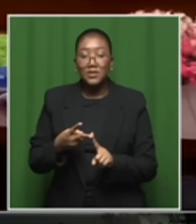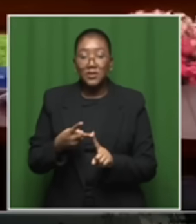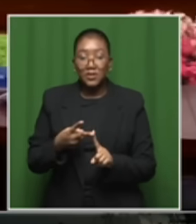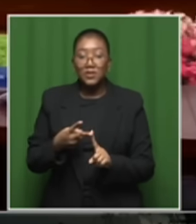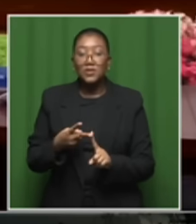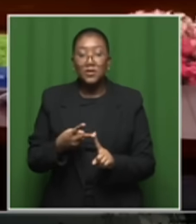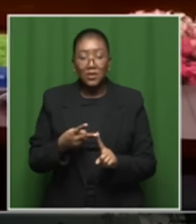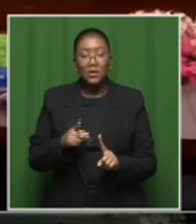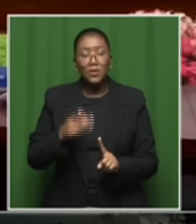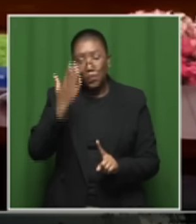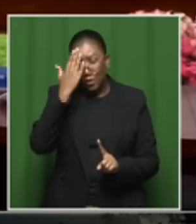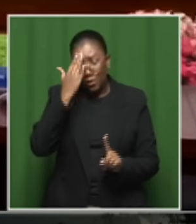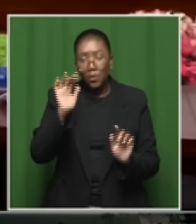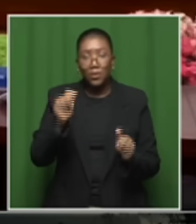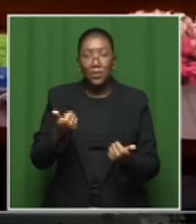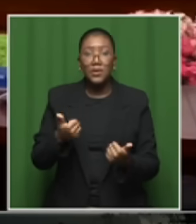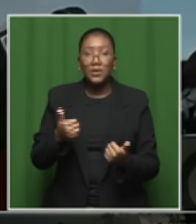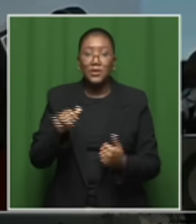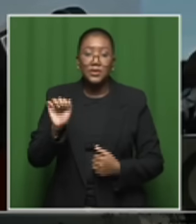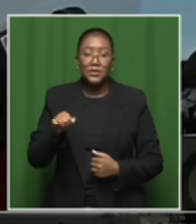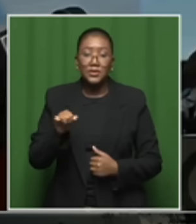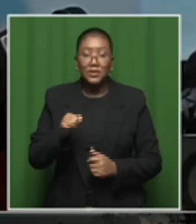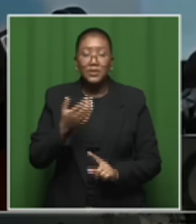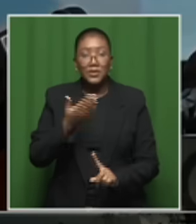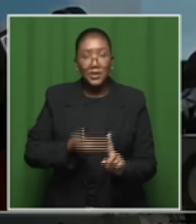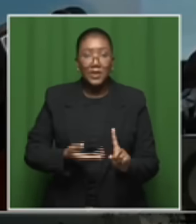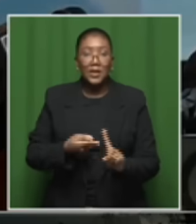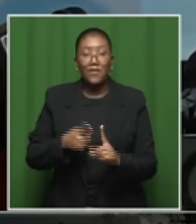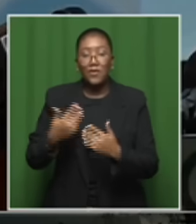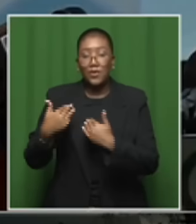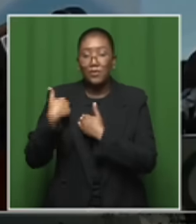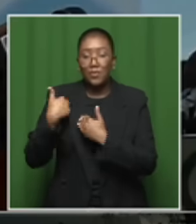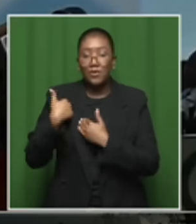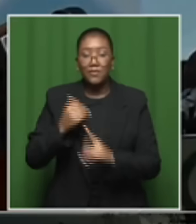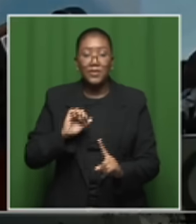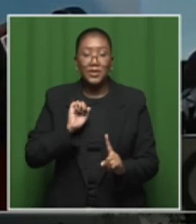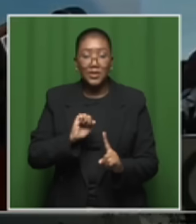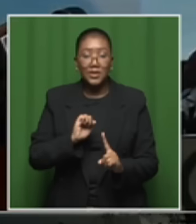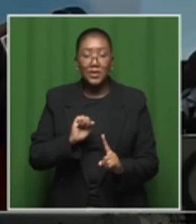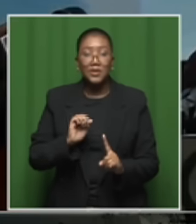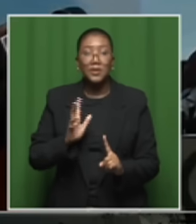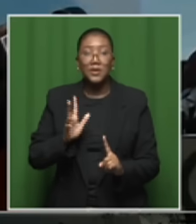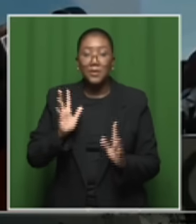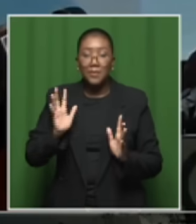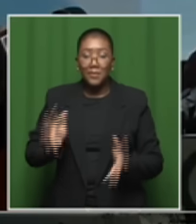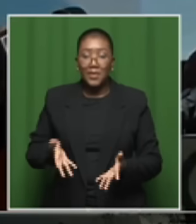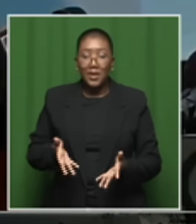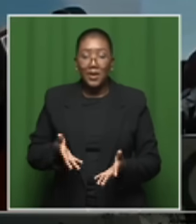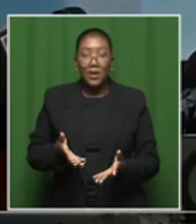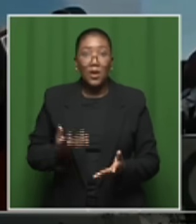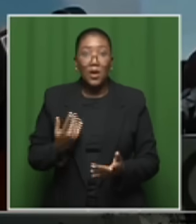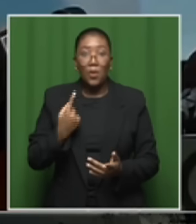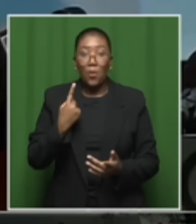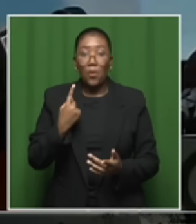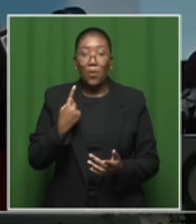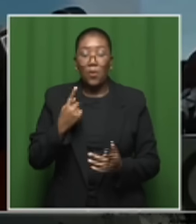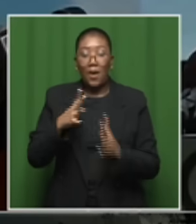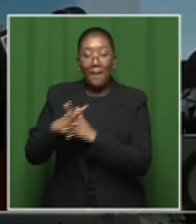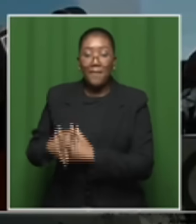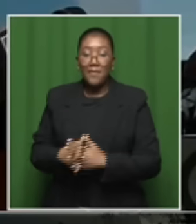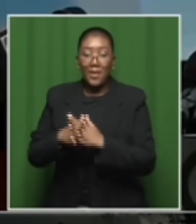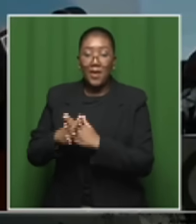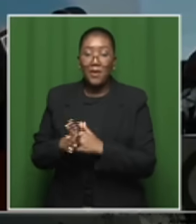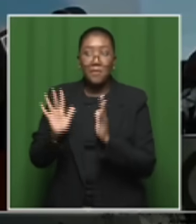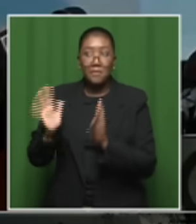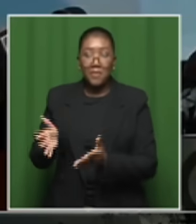also aware of the fact that his responsibilities are not only confined as it relates to the U.S. We were